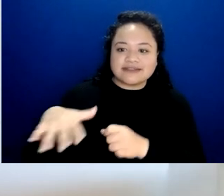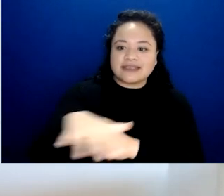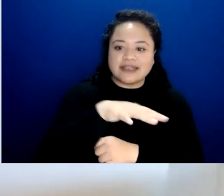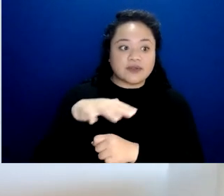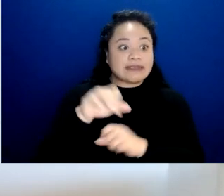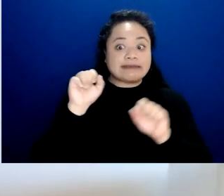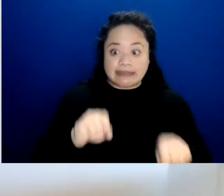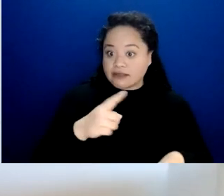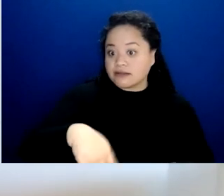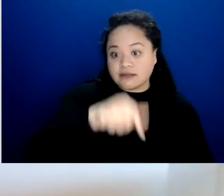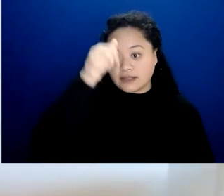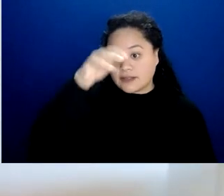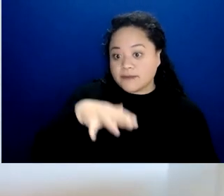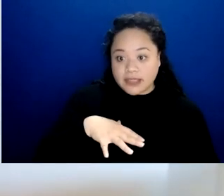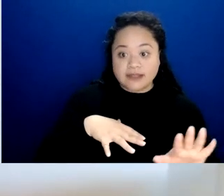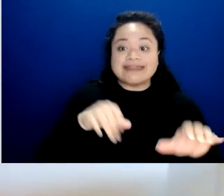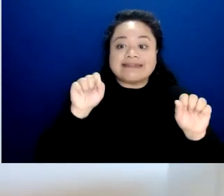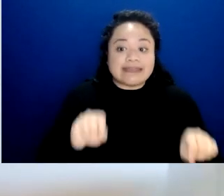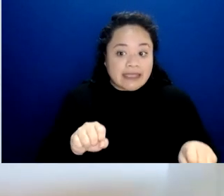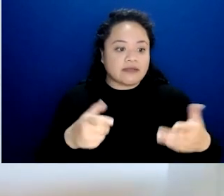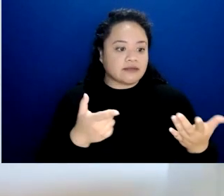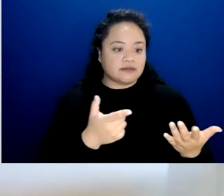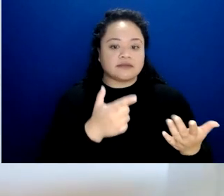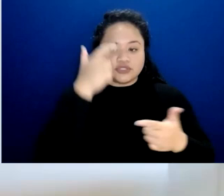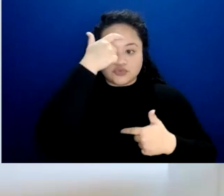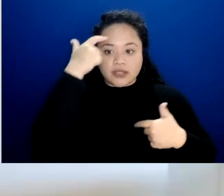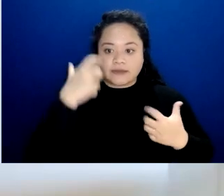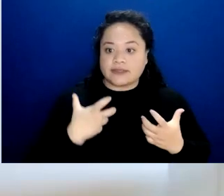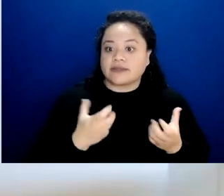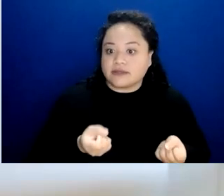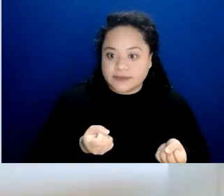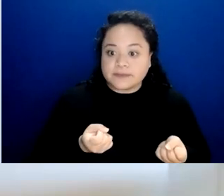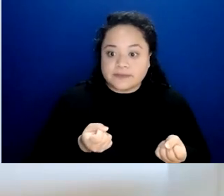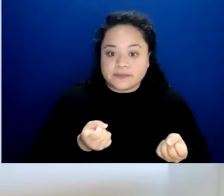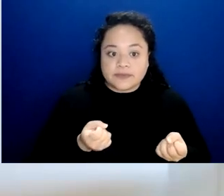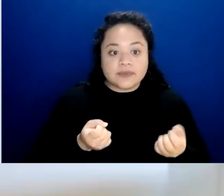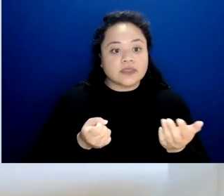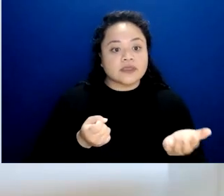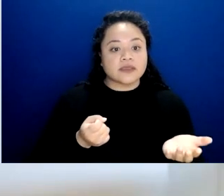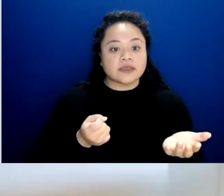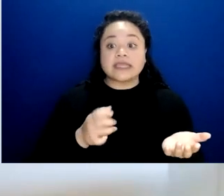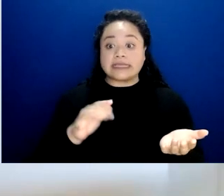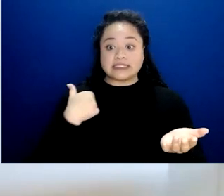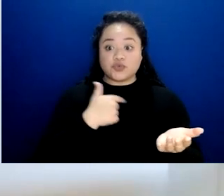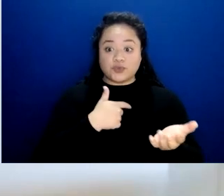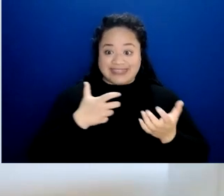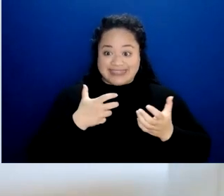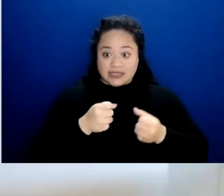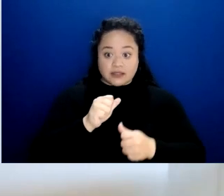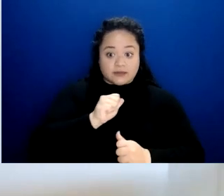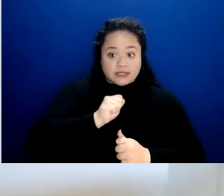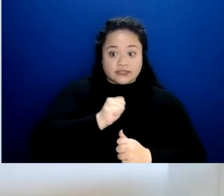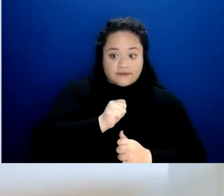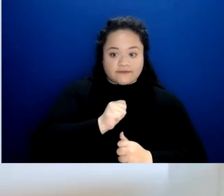don't allow space to heal those things. Because that, as we heal ourselves, we heal each other. And as we